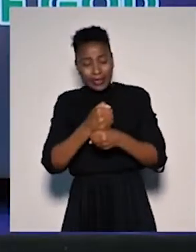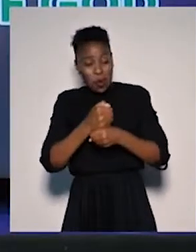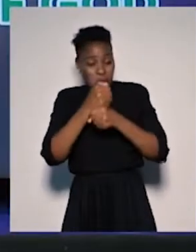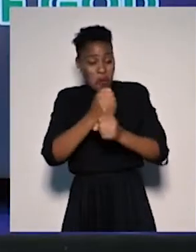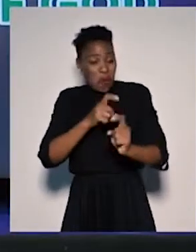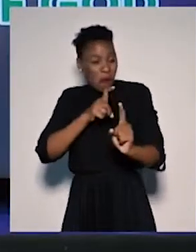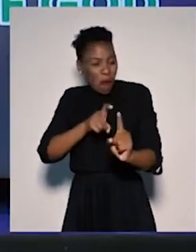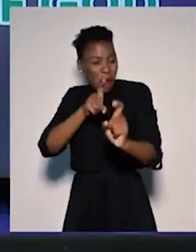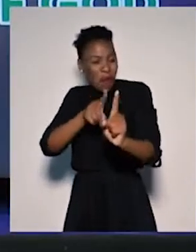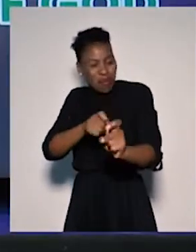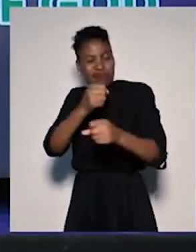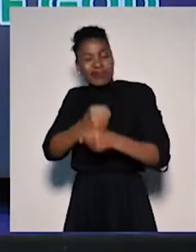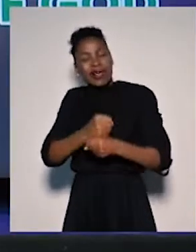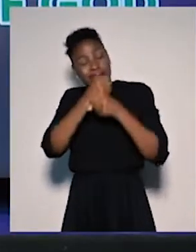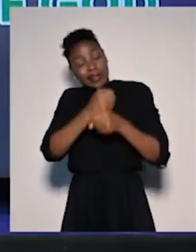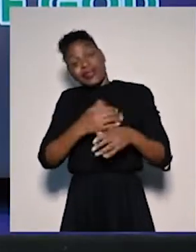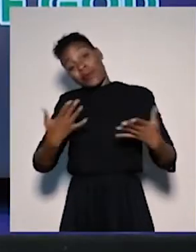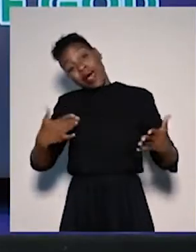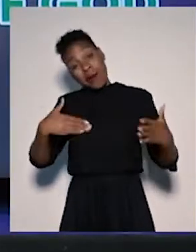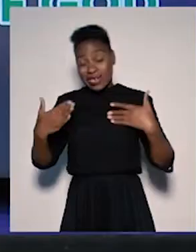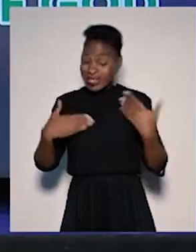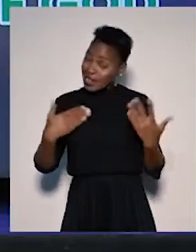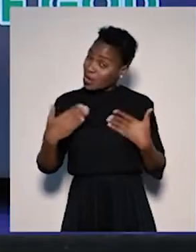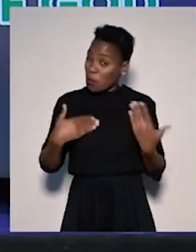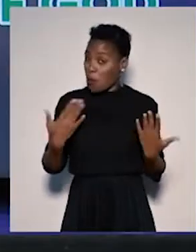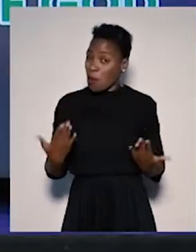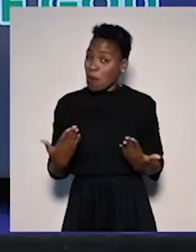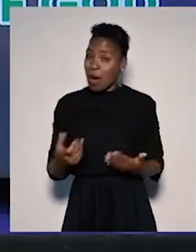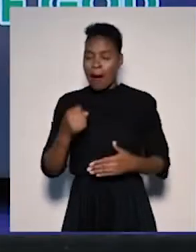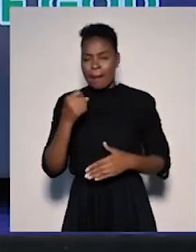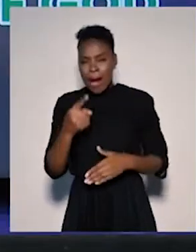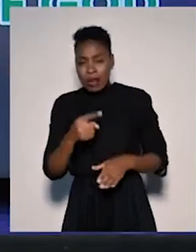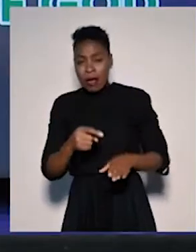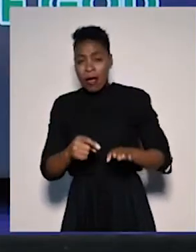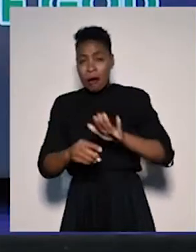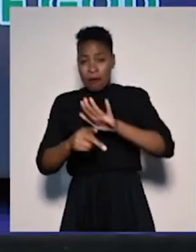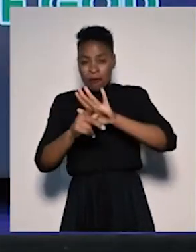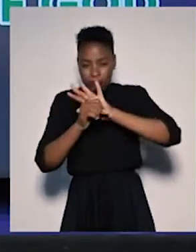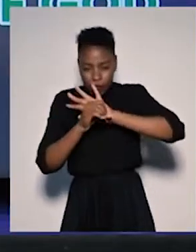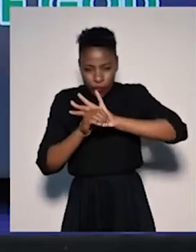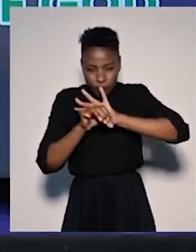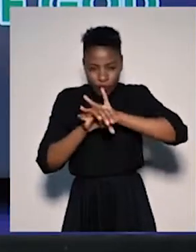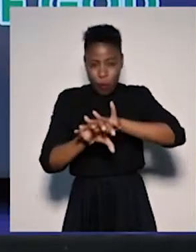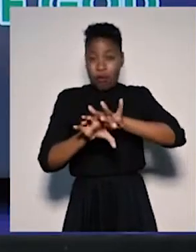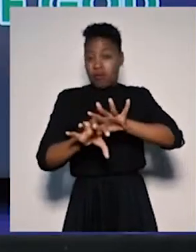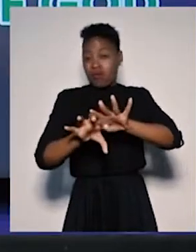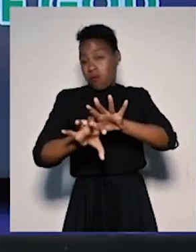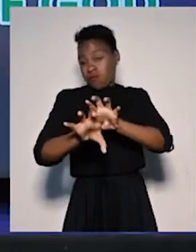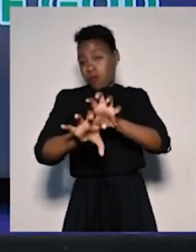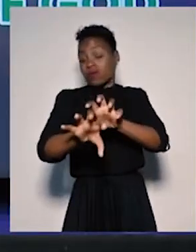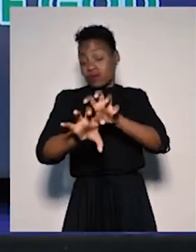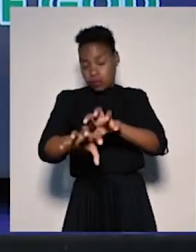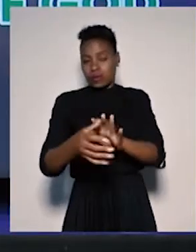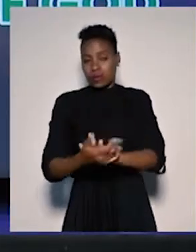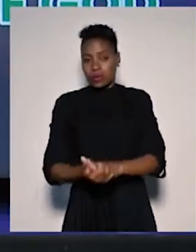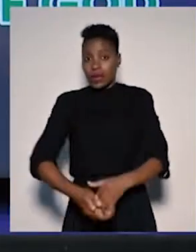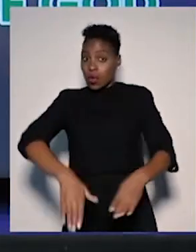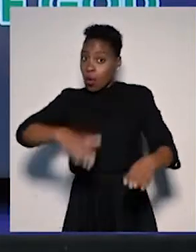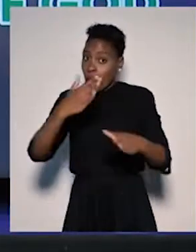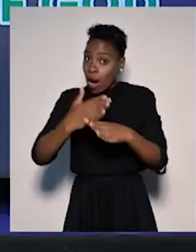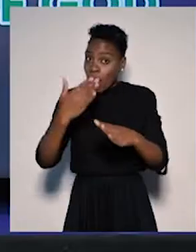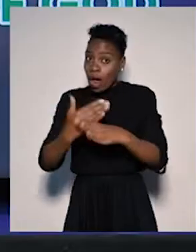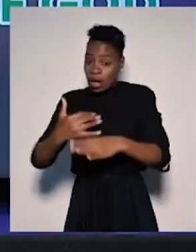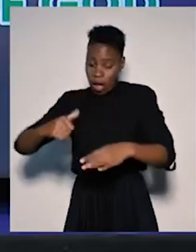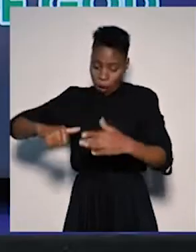chariots. Some will be generals and captains in his army. Some will be forced to plow in his fields, harvest his crops. Some will make him weapons